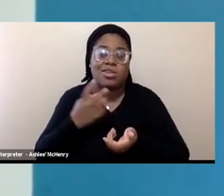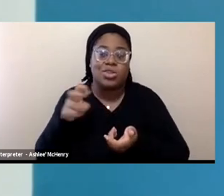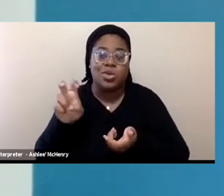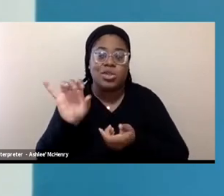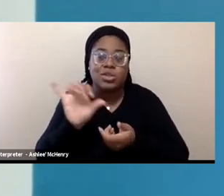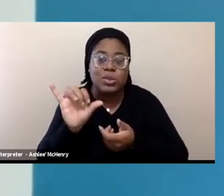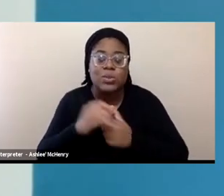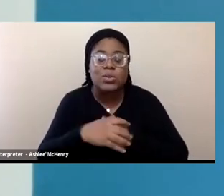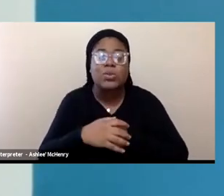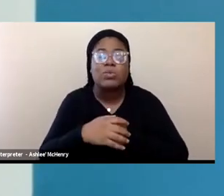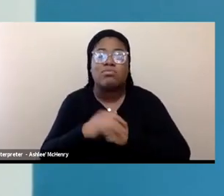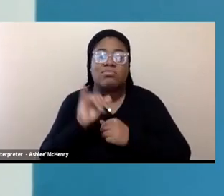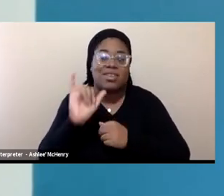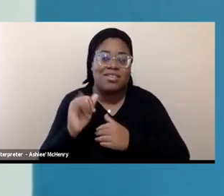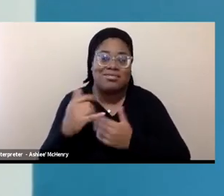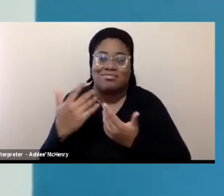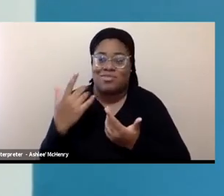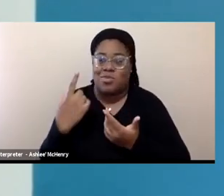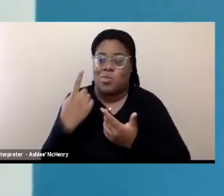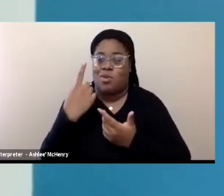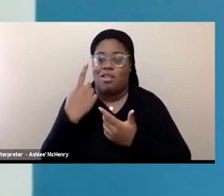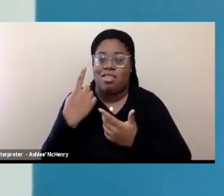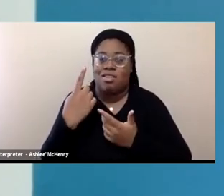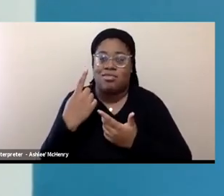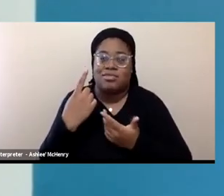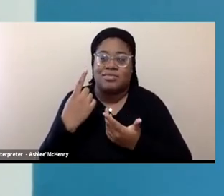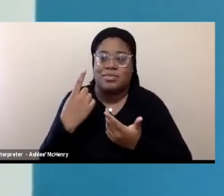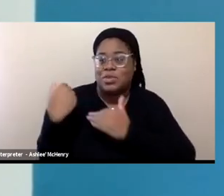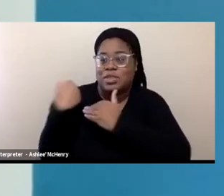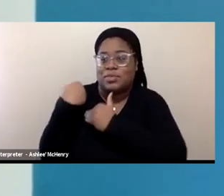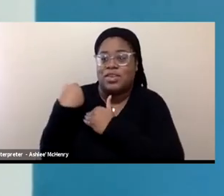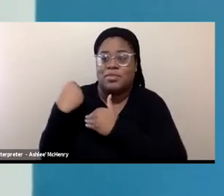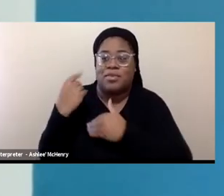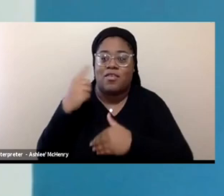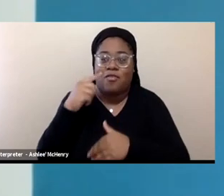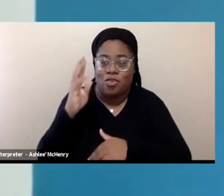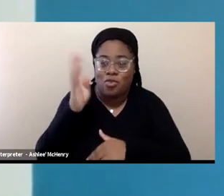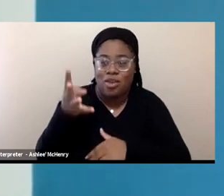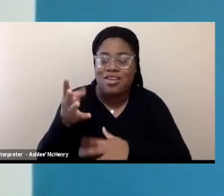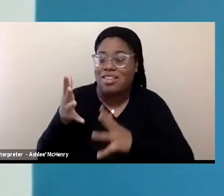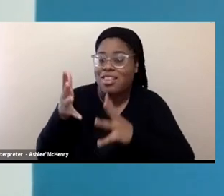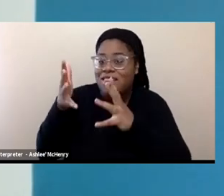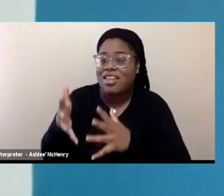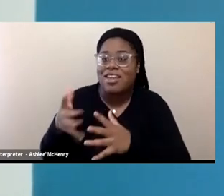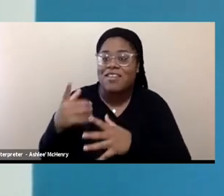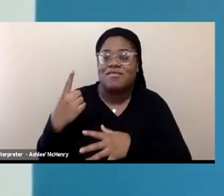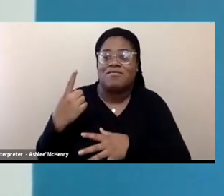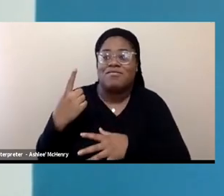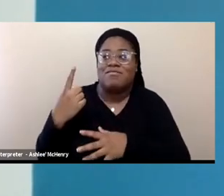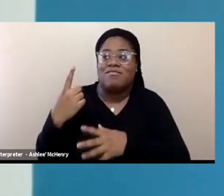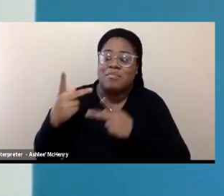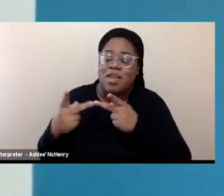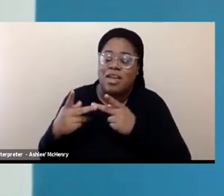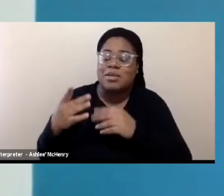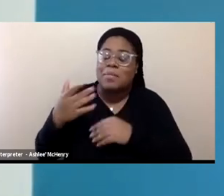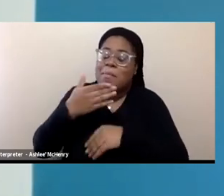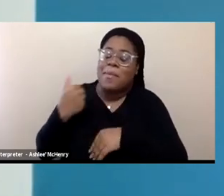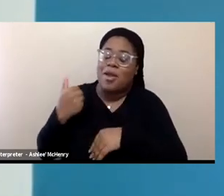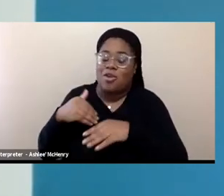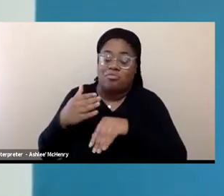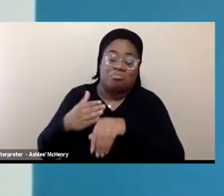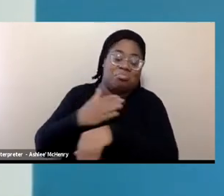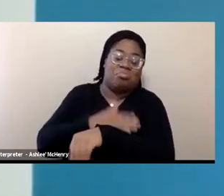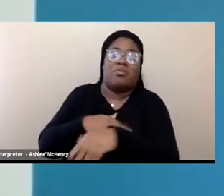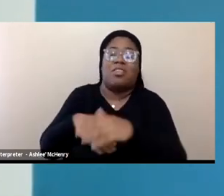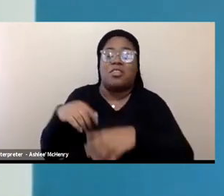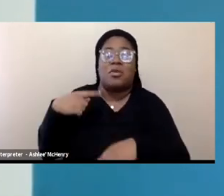sort of one of the responsibilities of creatives, is to leave a place better than we found it and to use our creative courage and